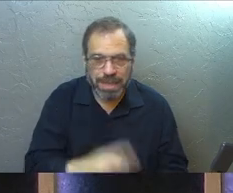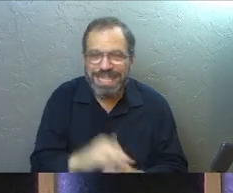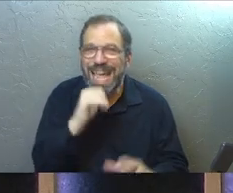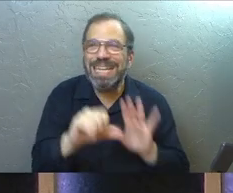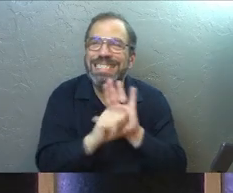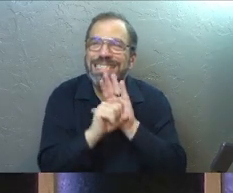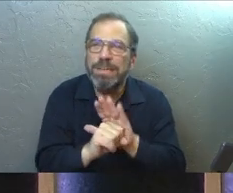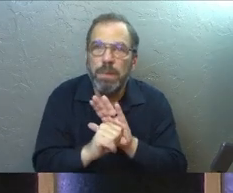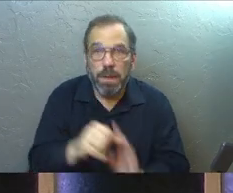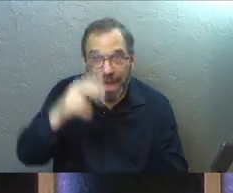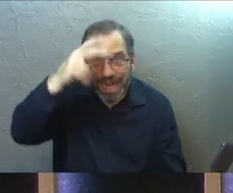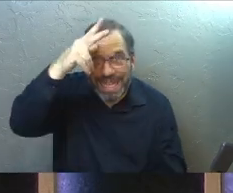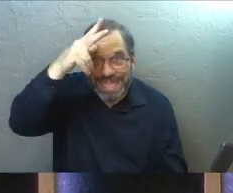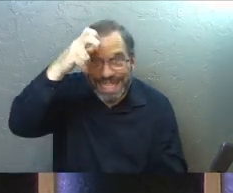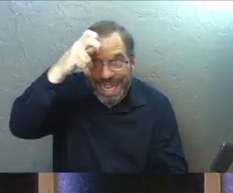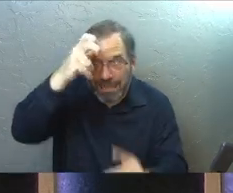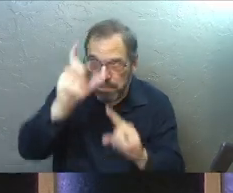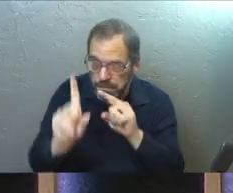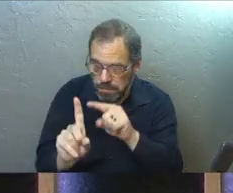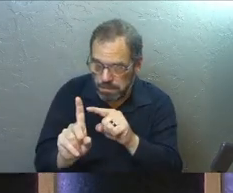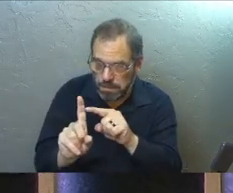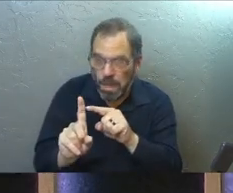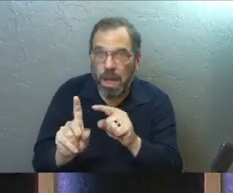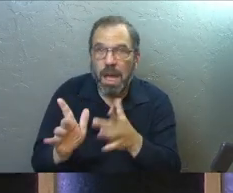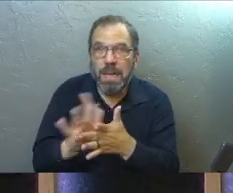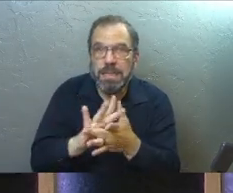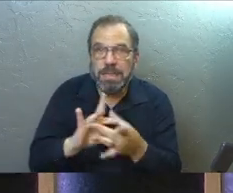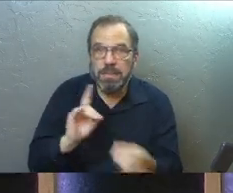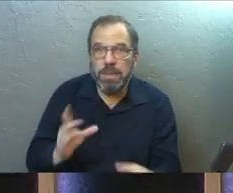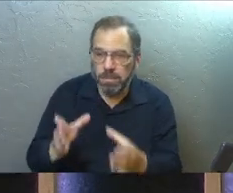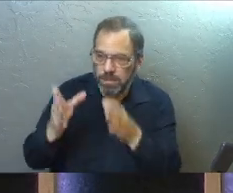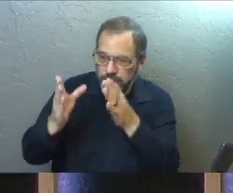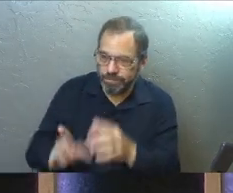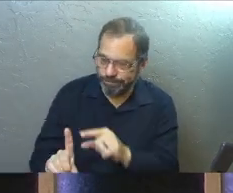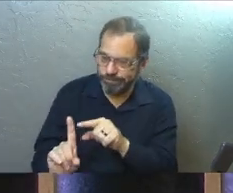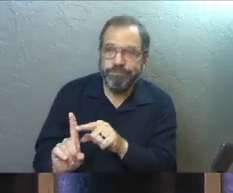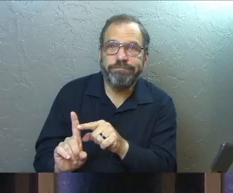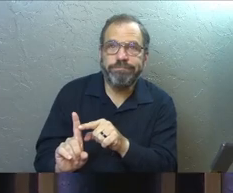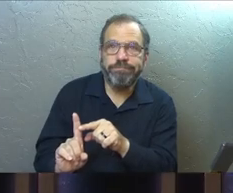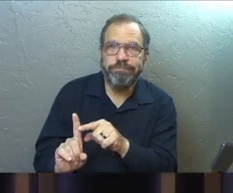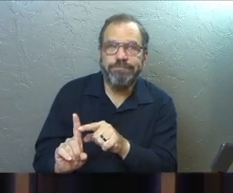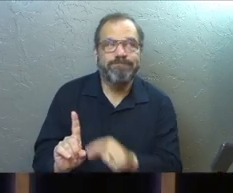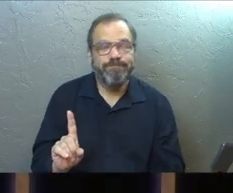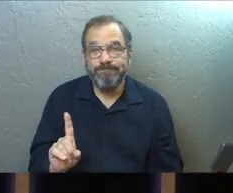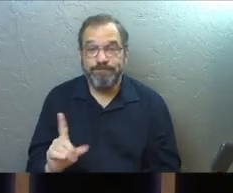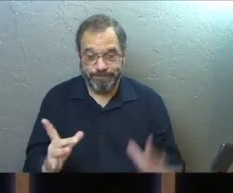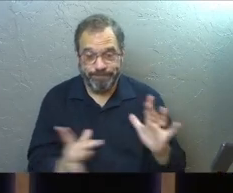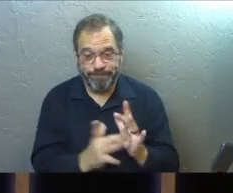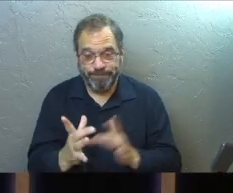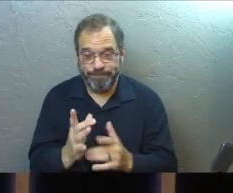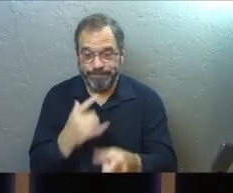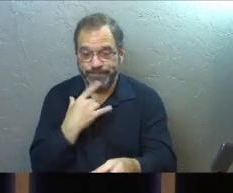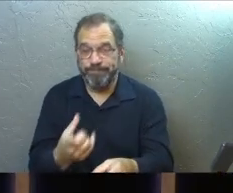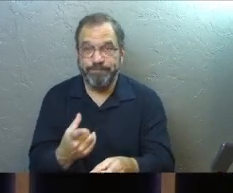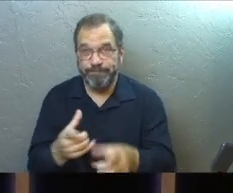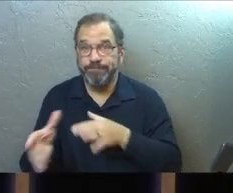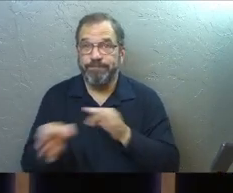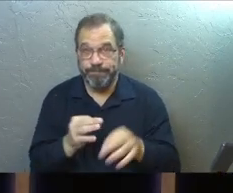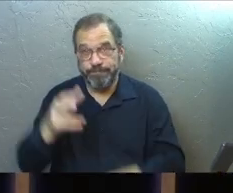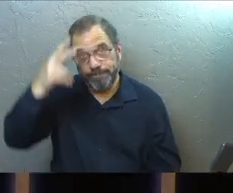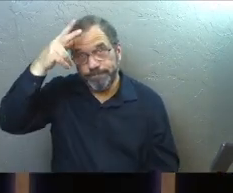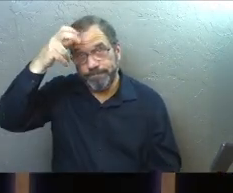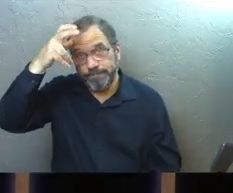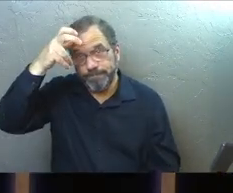symbol. Satan is a spiritual being. And the Bible talks about him quite a bit,